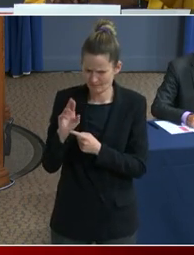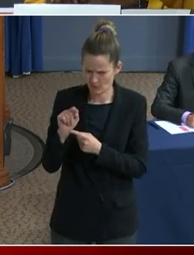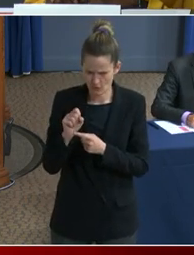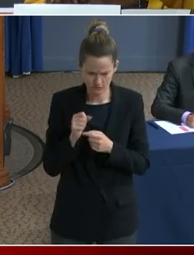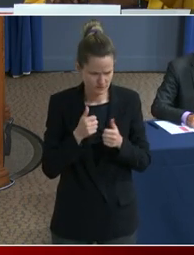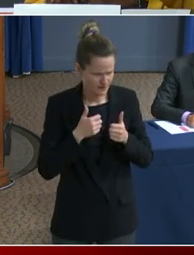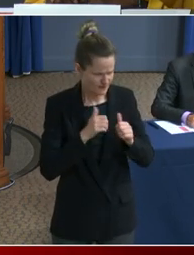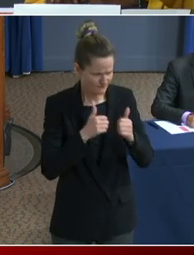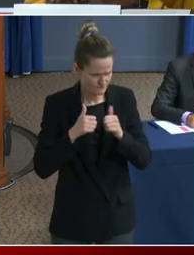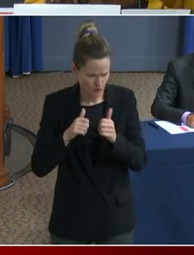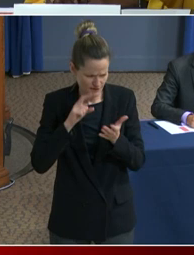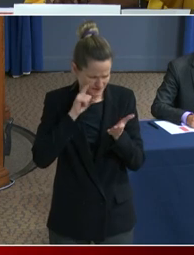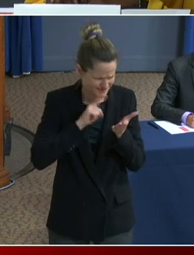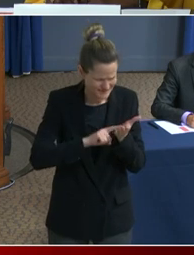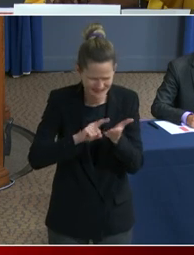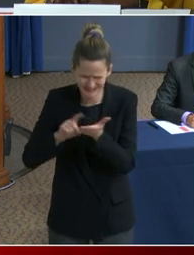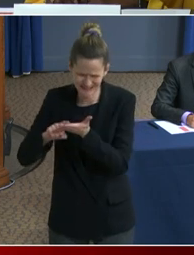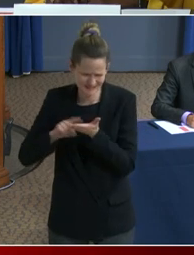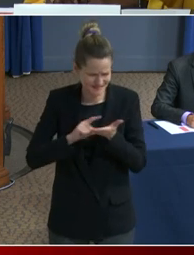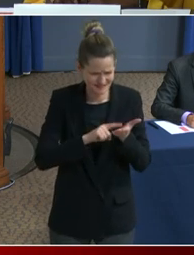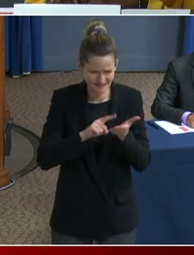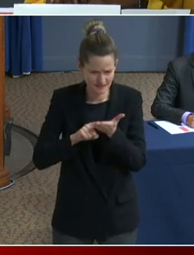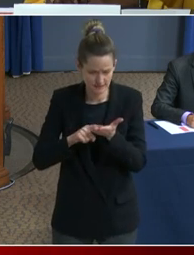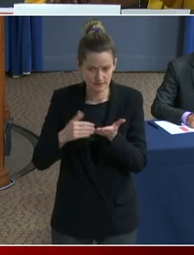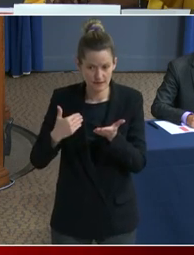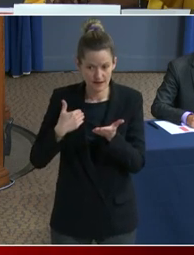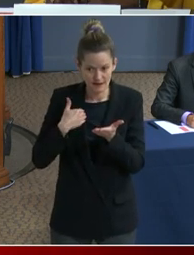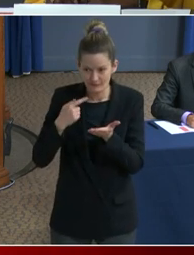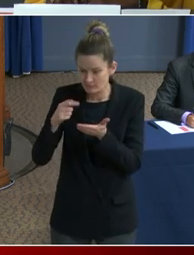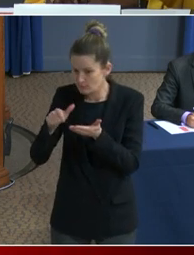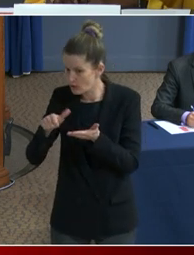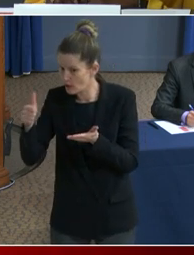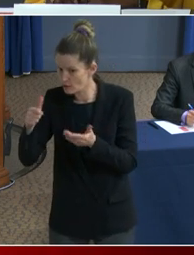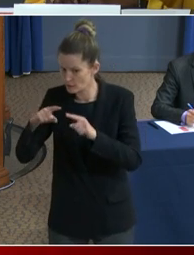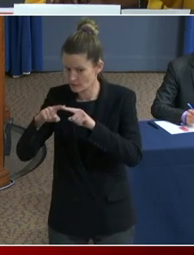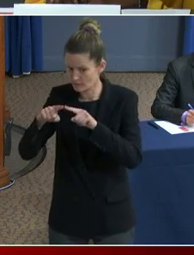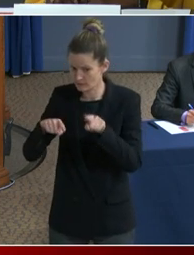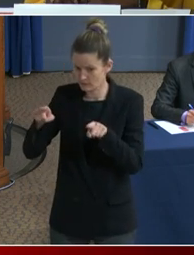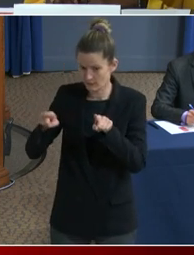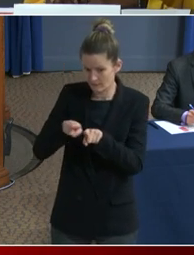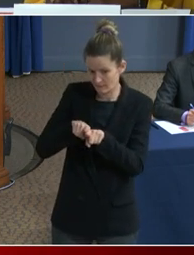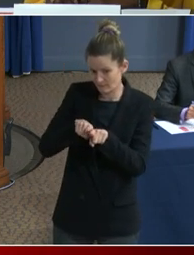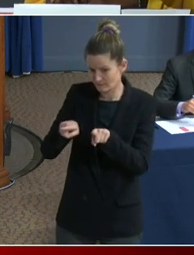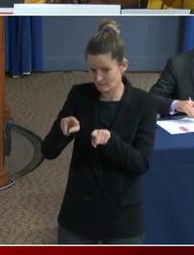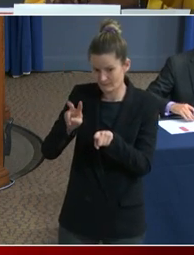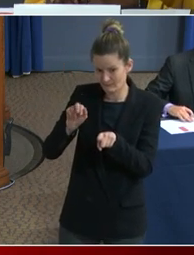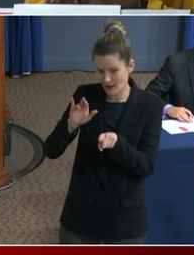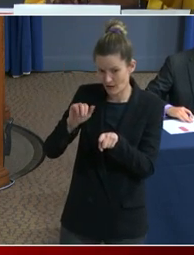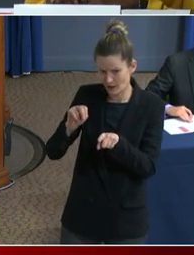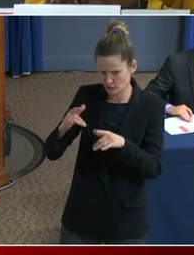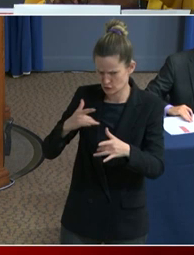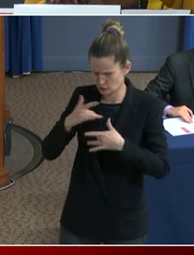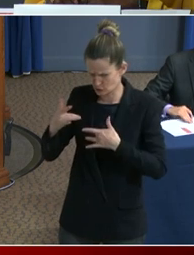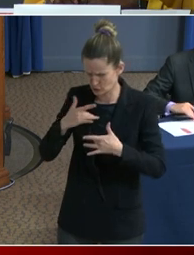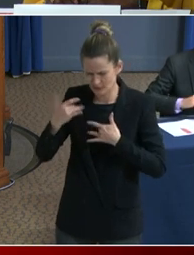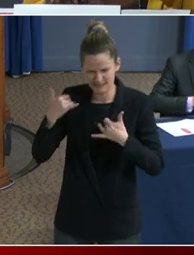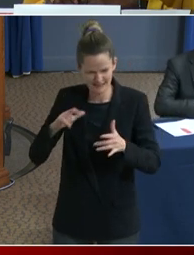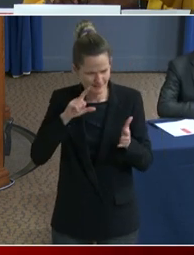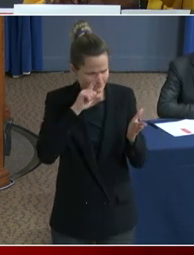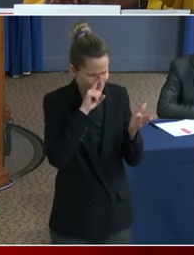goes underway with other variants of concern being detected, there is still much more for us to